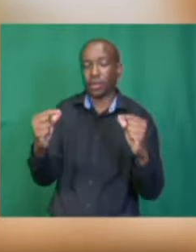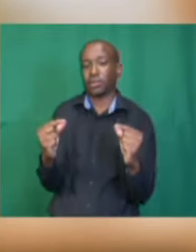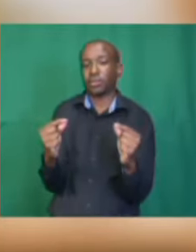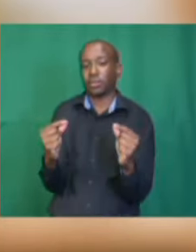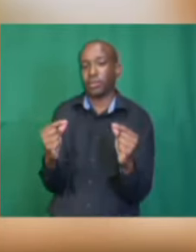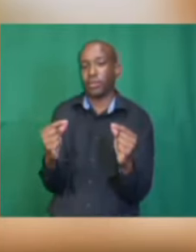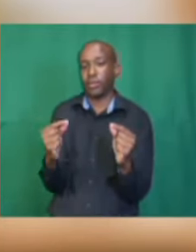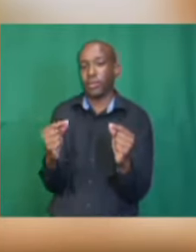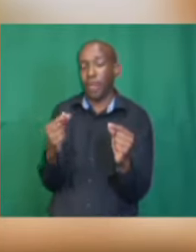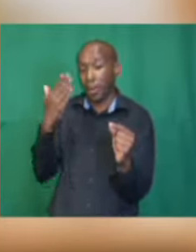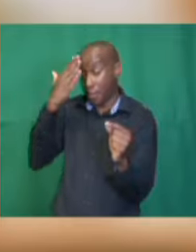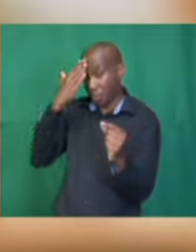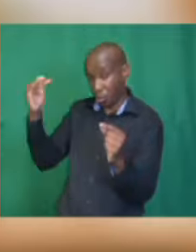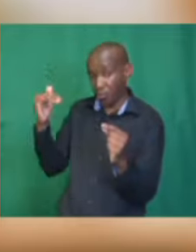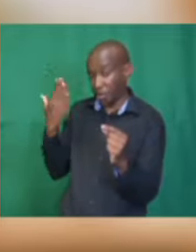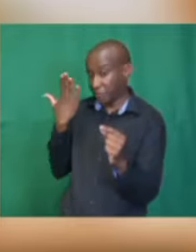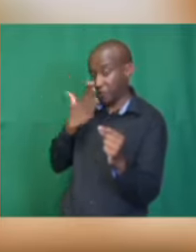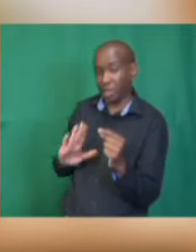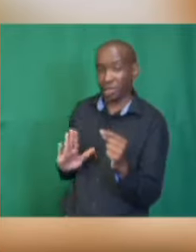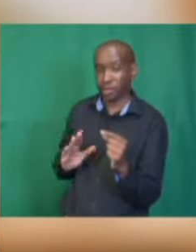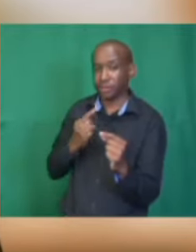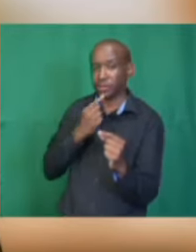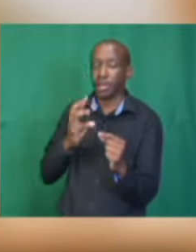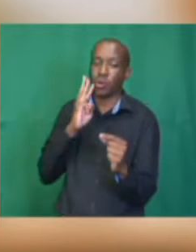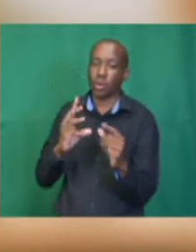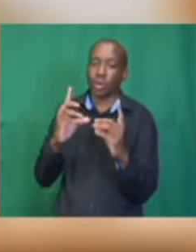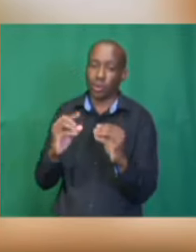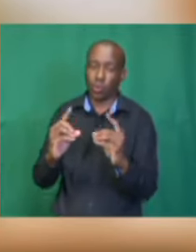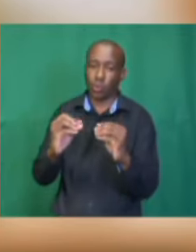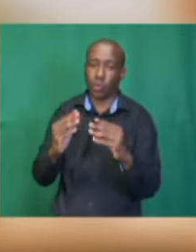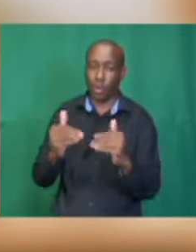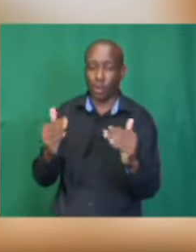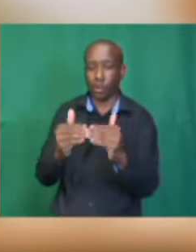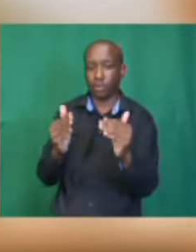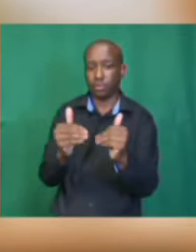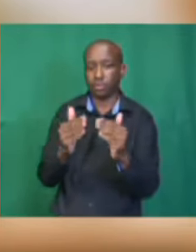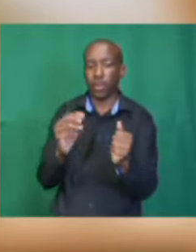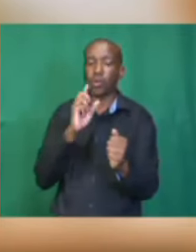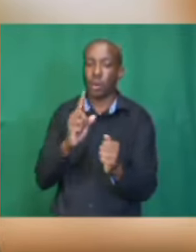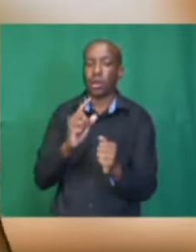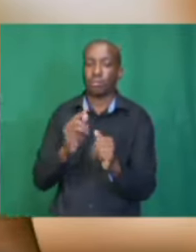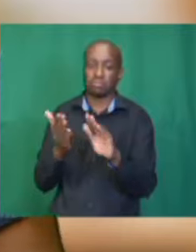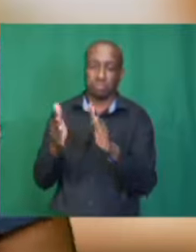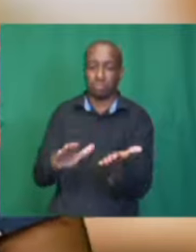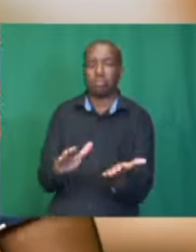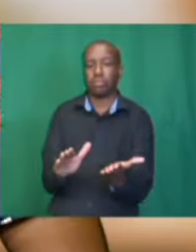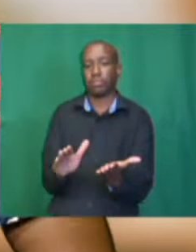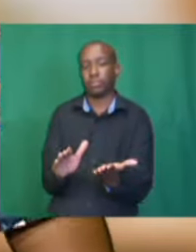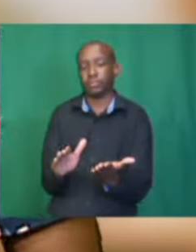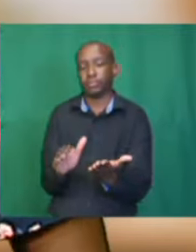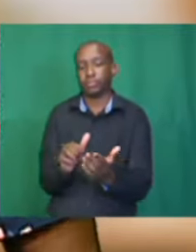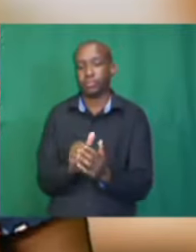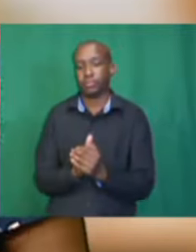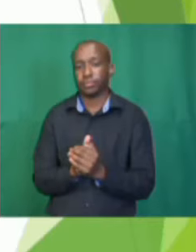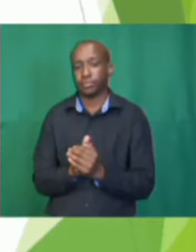to fulfill his mission which God has sent him on earth for, to be crucified on the cross.